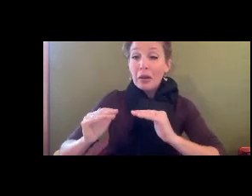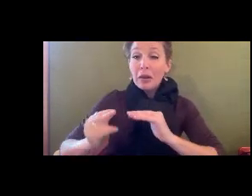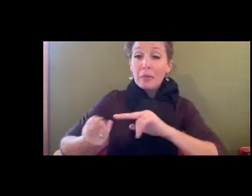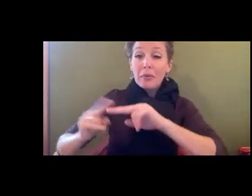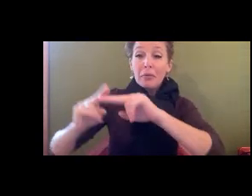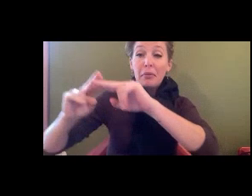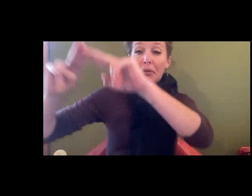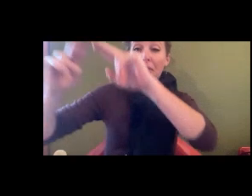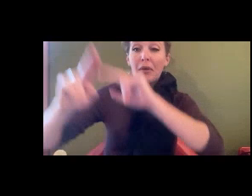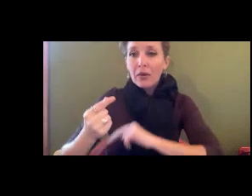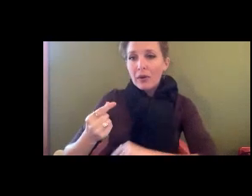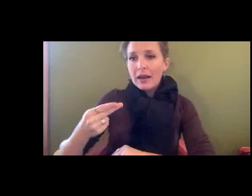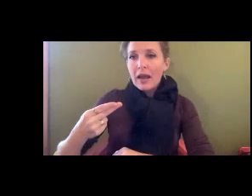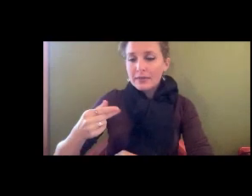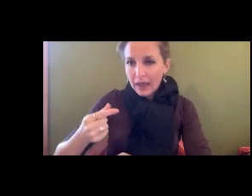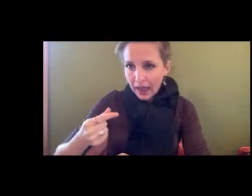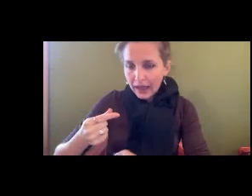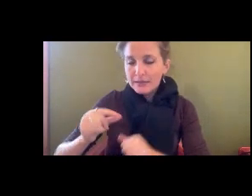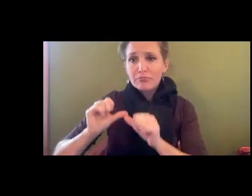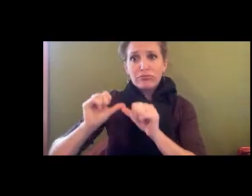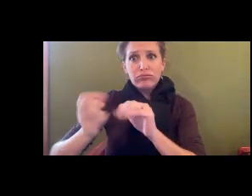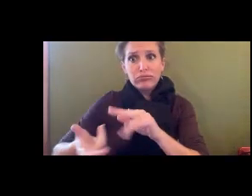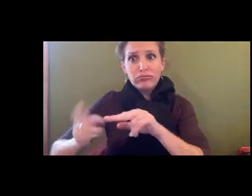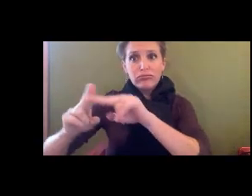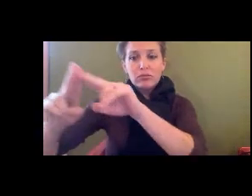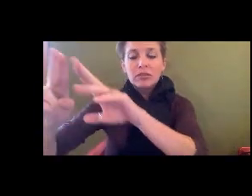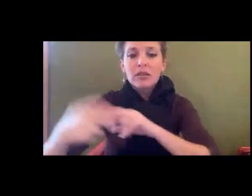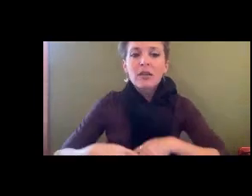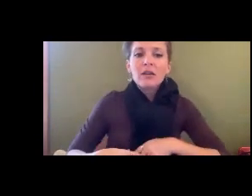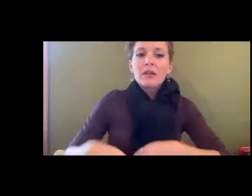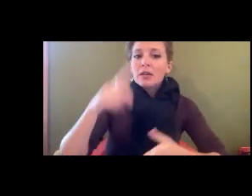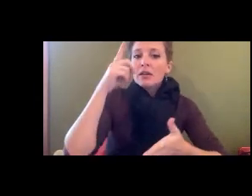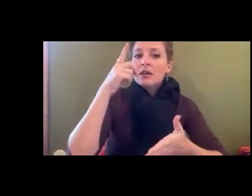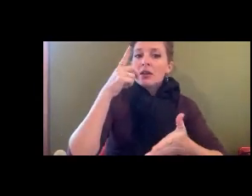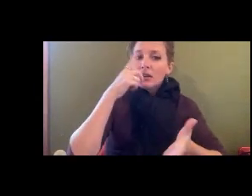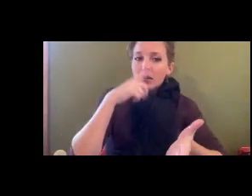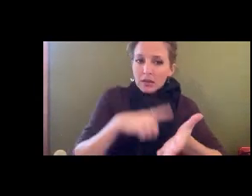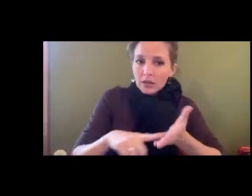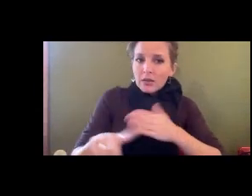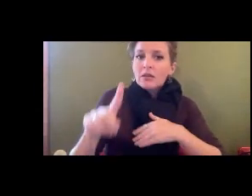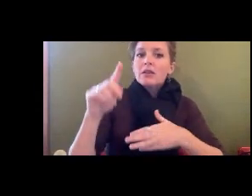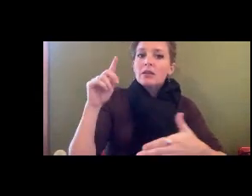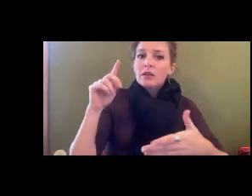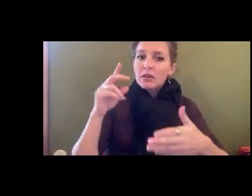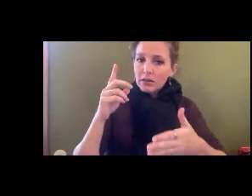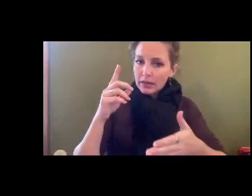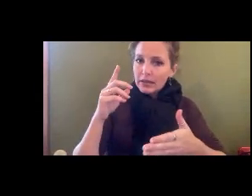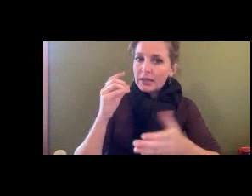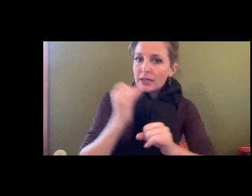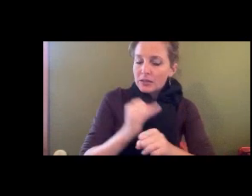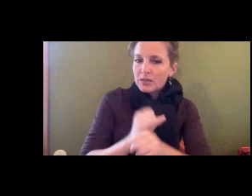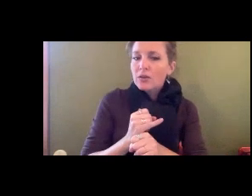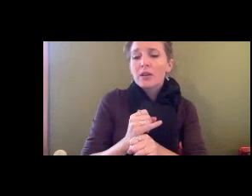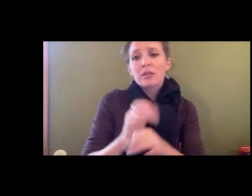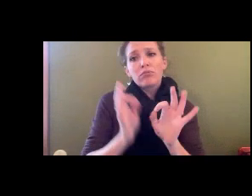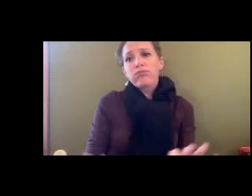And another study from the World Resources Institute talked about it's critical to avoid increase in the use of